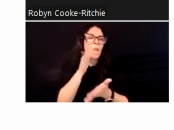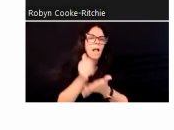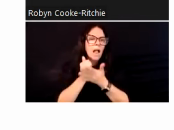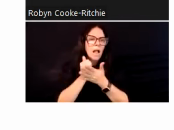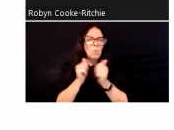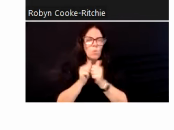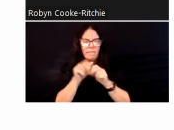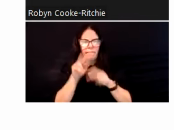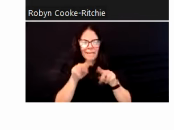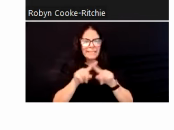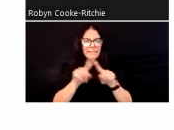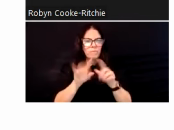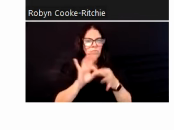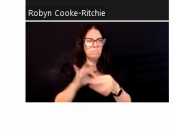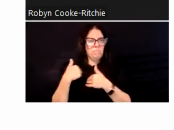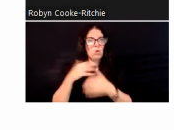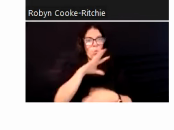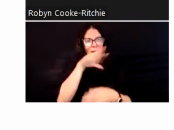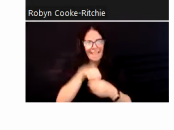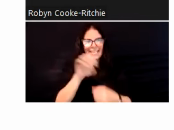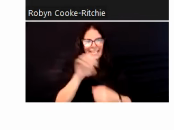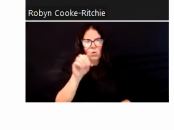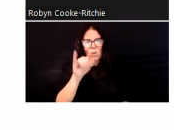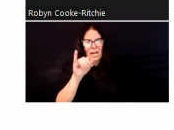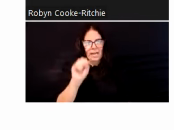different tasks within EOIS.